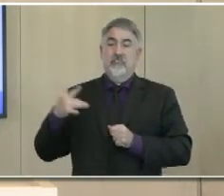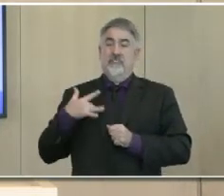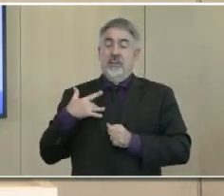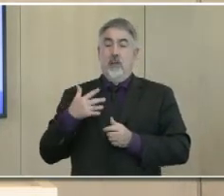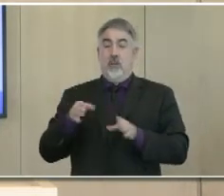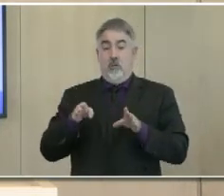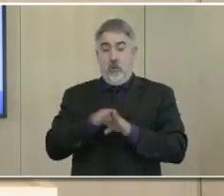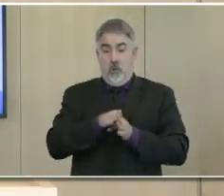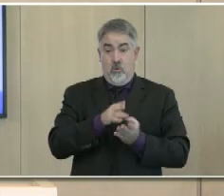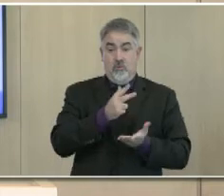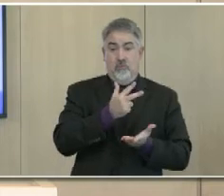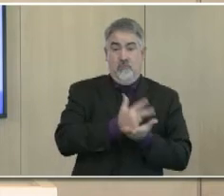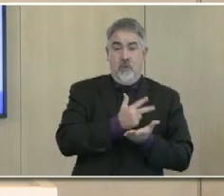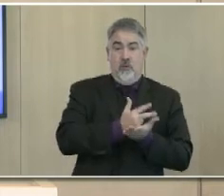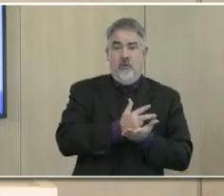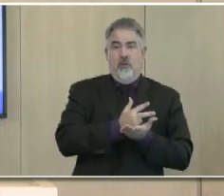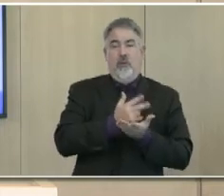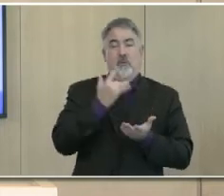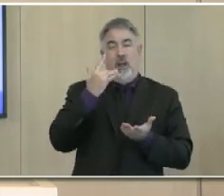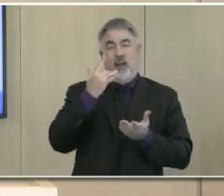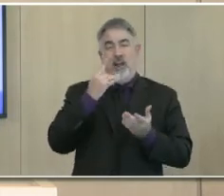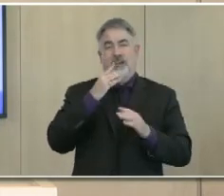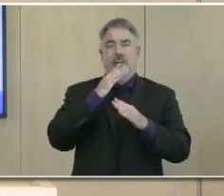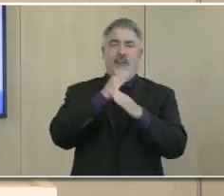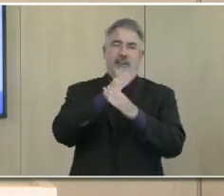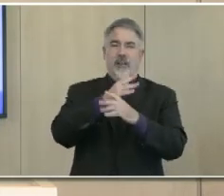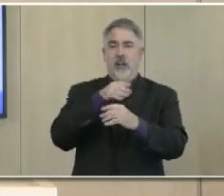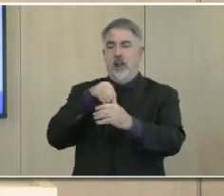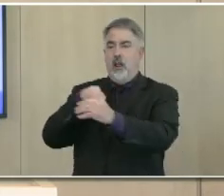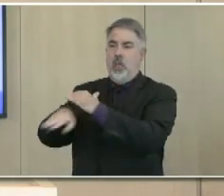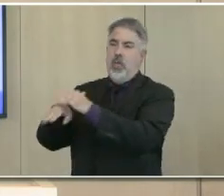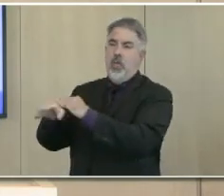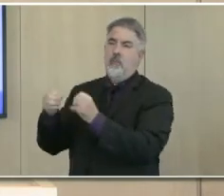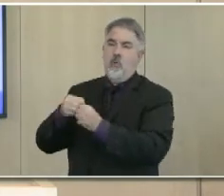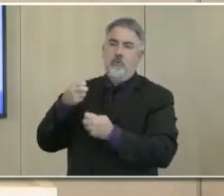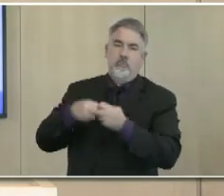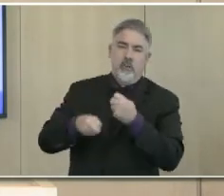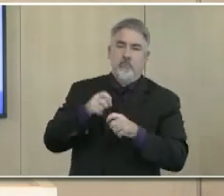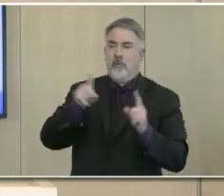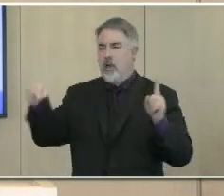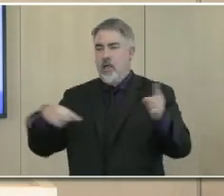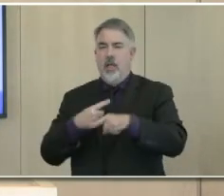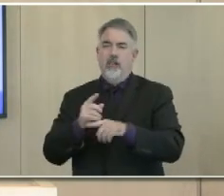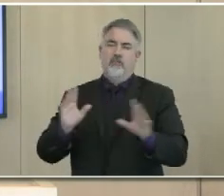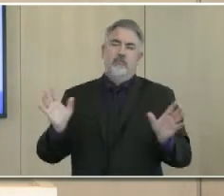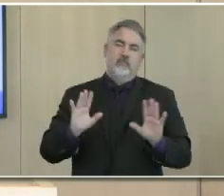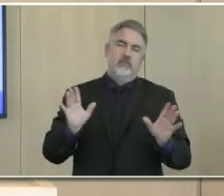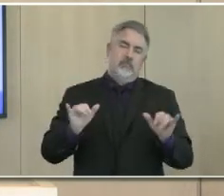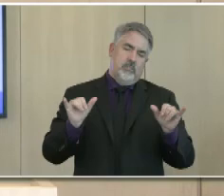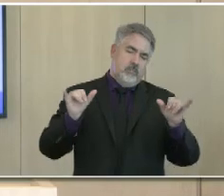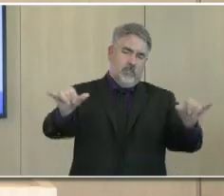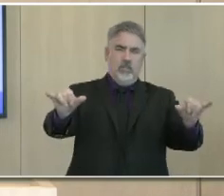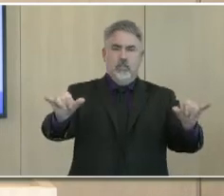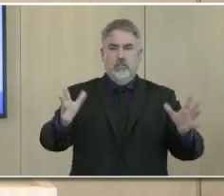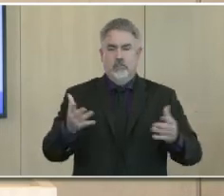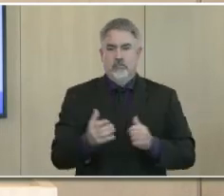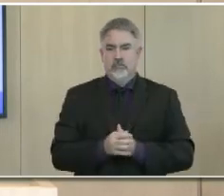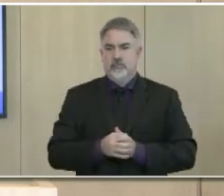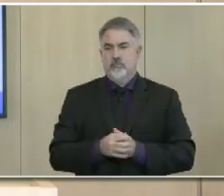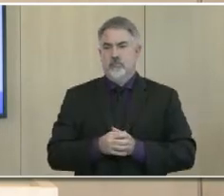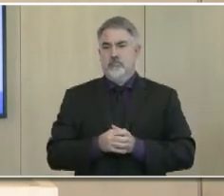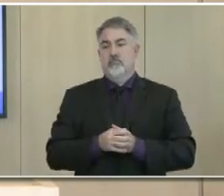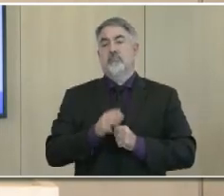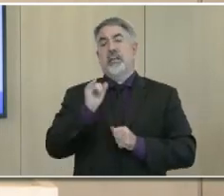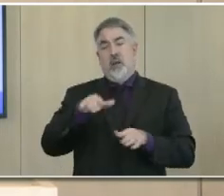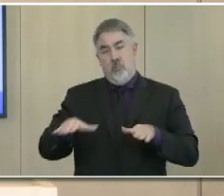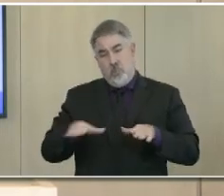traveling from one entity to another. The reality is you shouldn't be driving to a park or recreation center. If there's one near you and you can walk to it, then